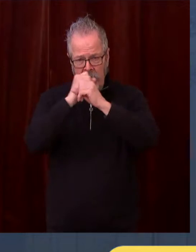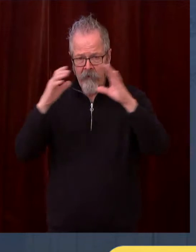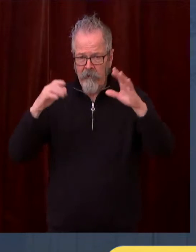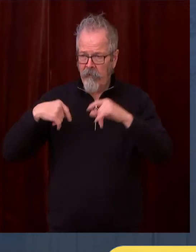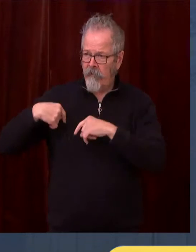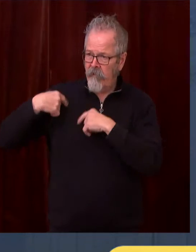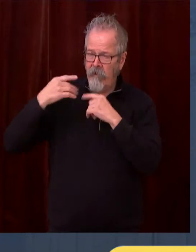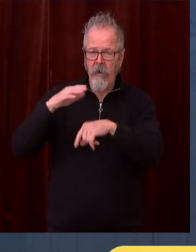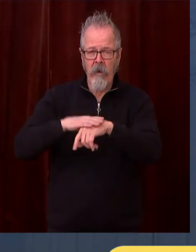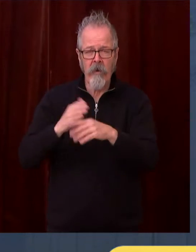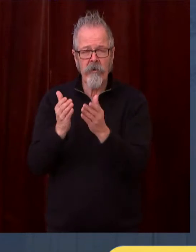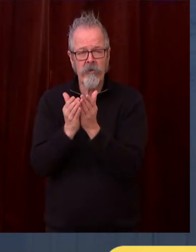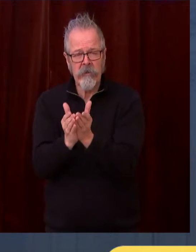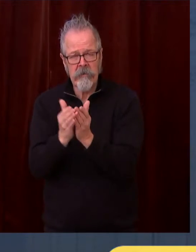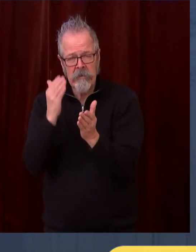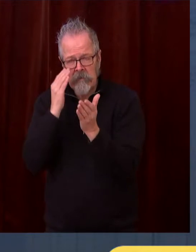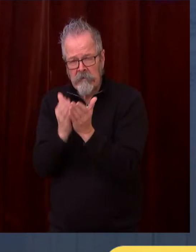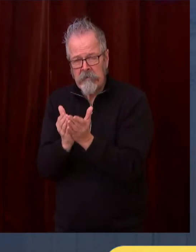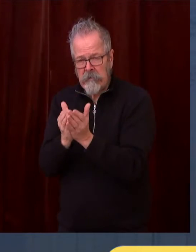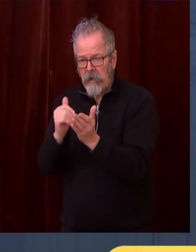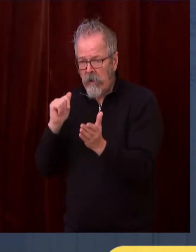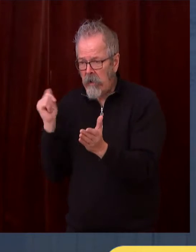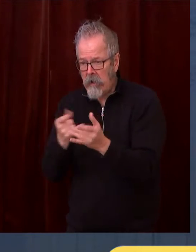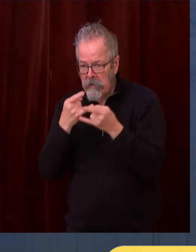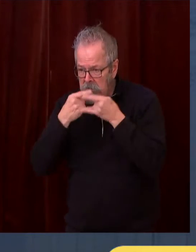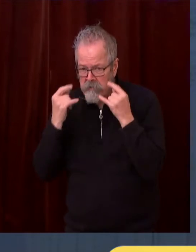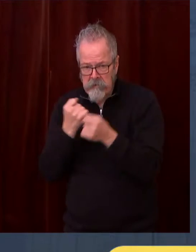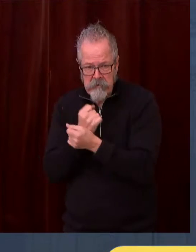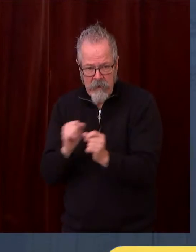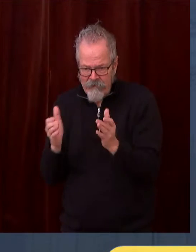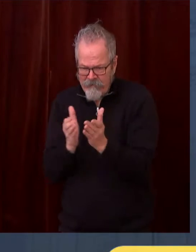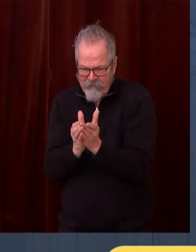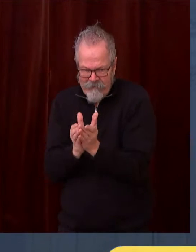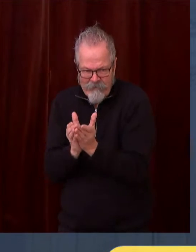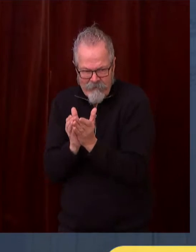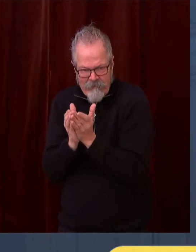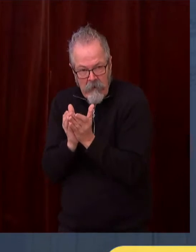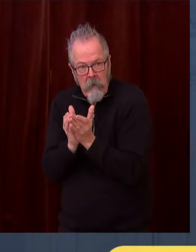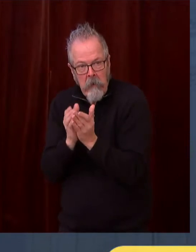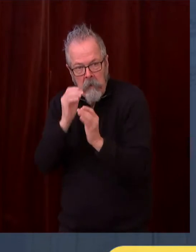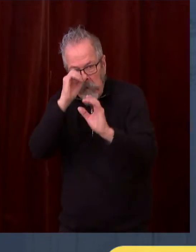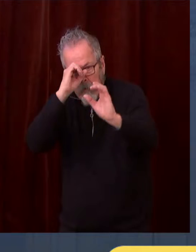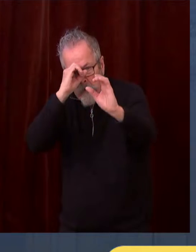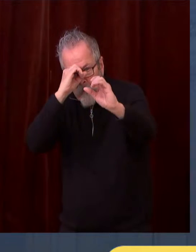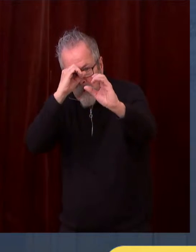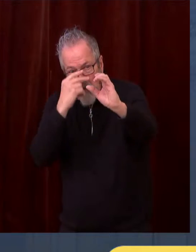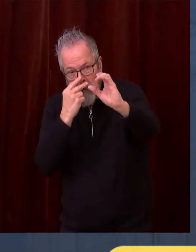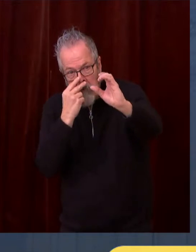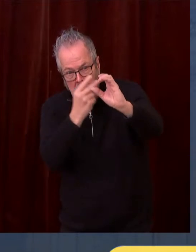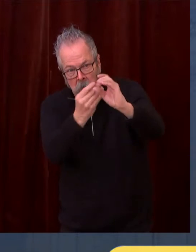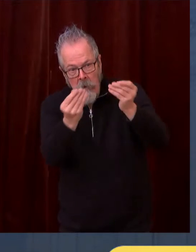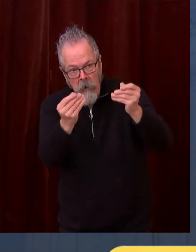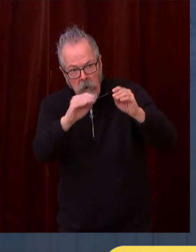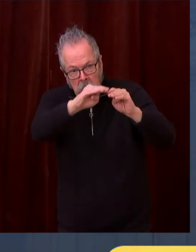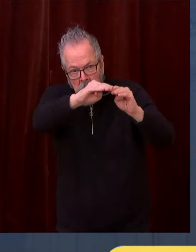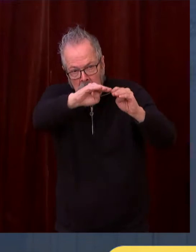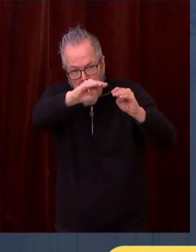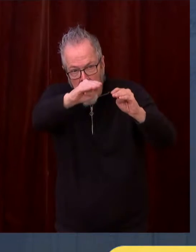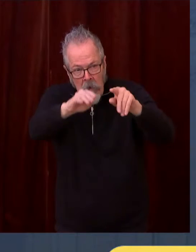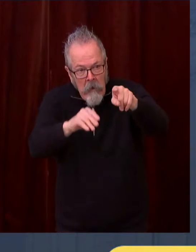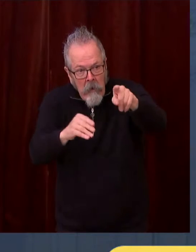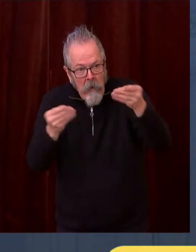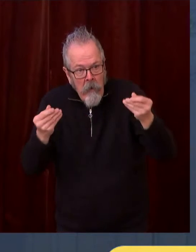this vaccine. But we're not in port yet, and it is just not the moment to jump ship. We